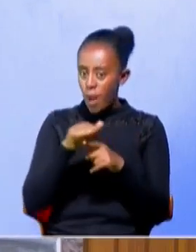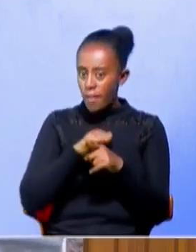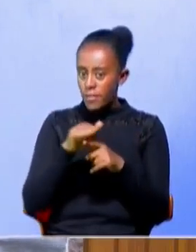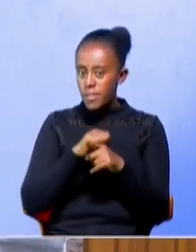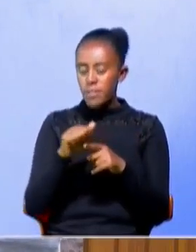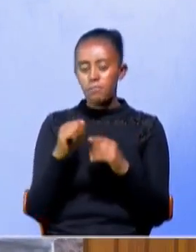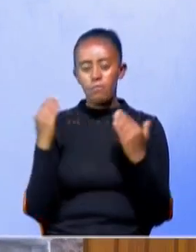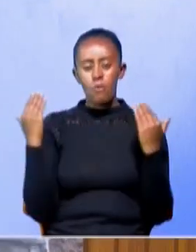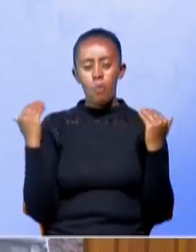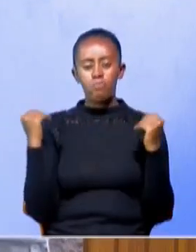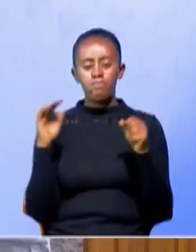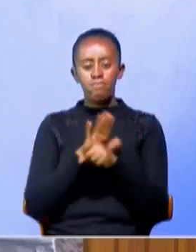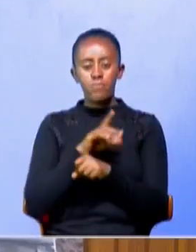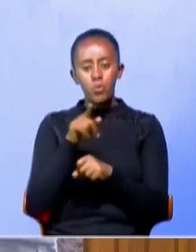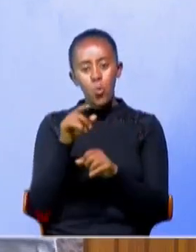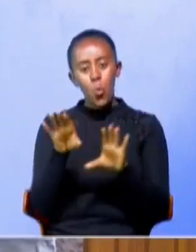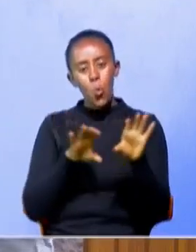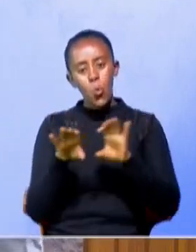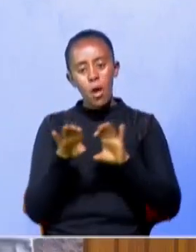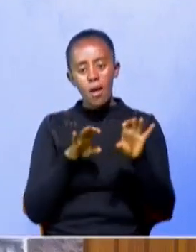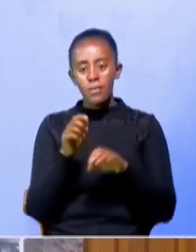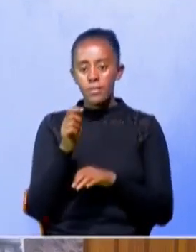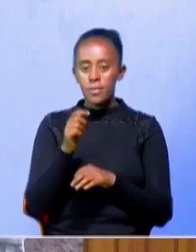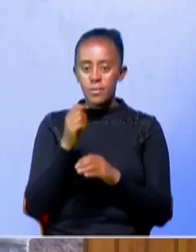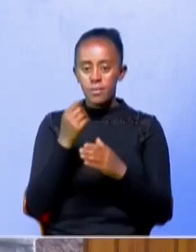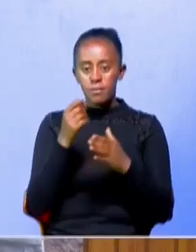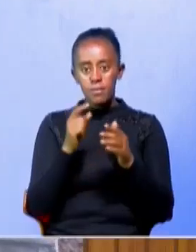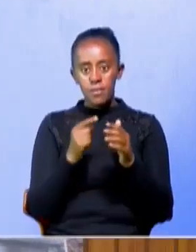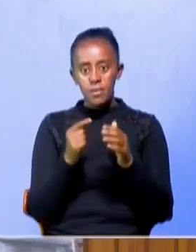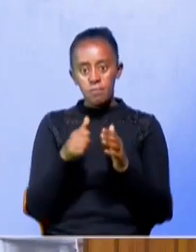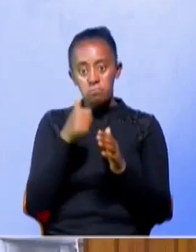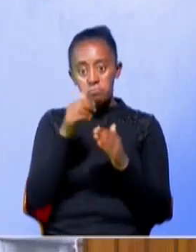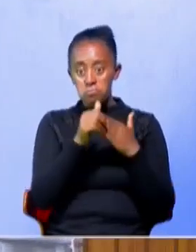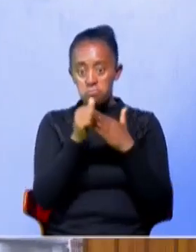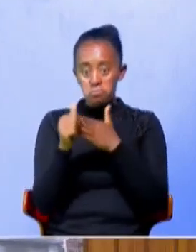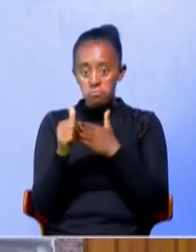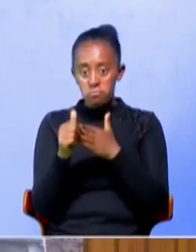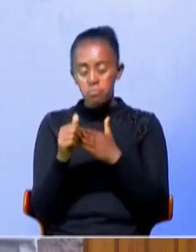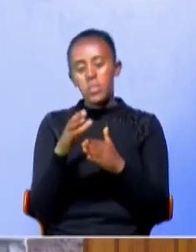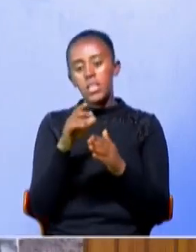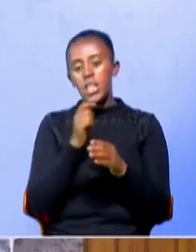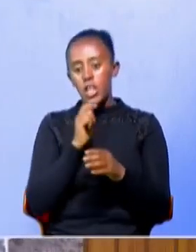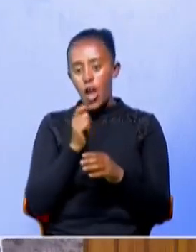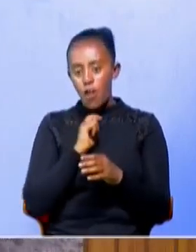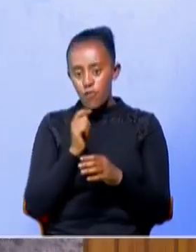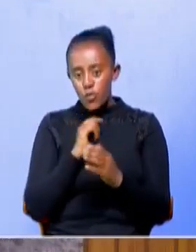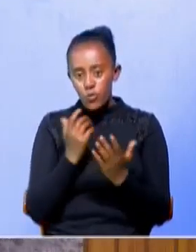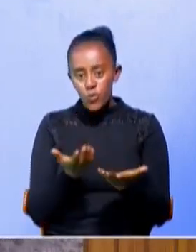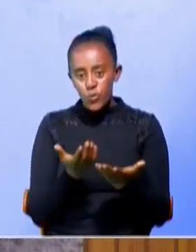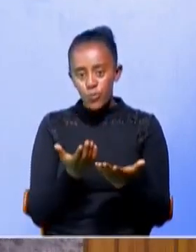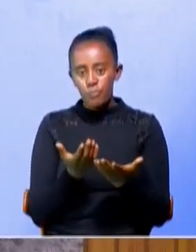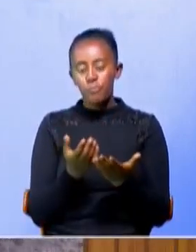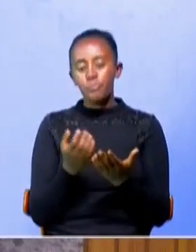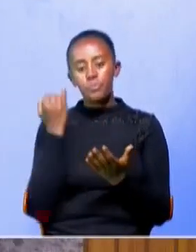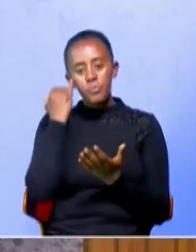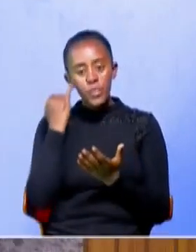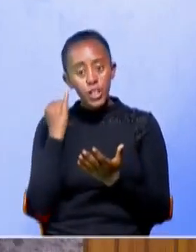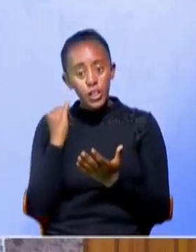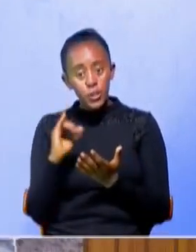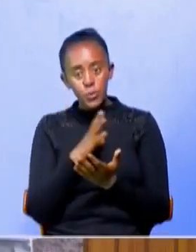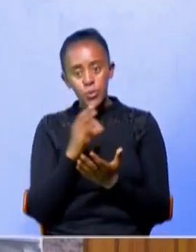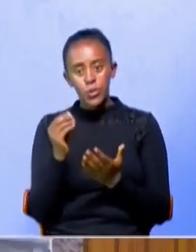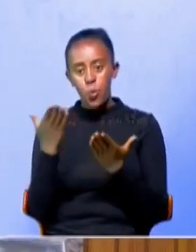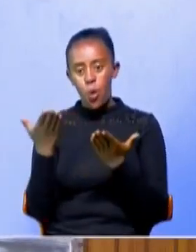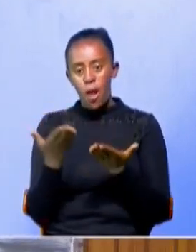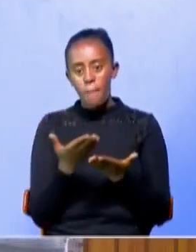then hopefully that you'll conduct based on those tips of interview issues, and then you